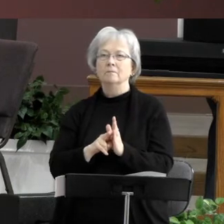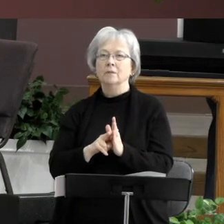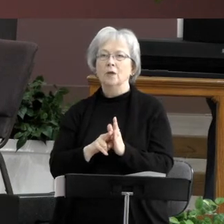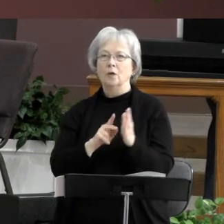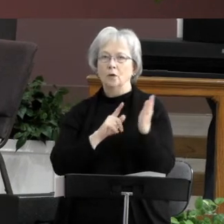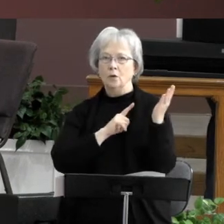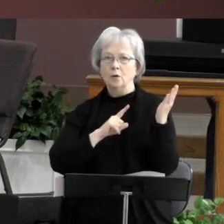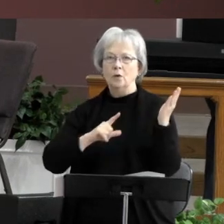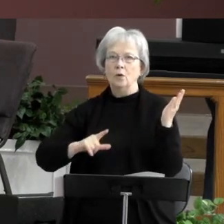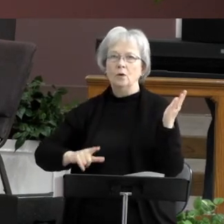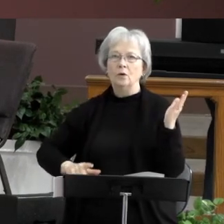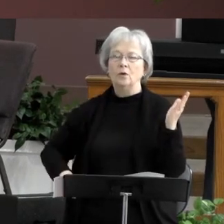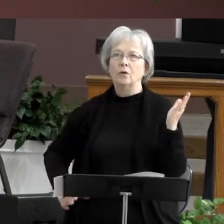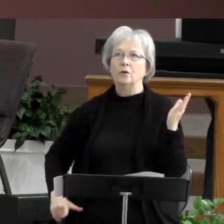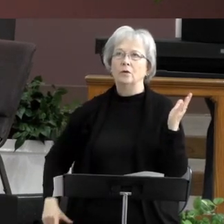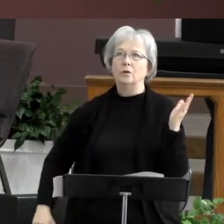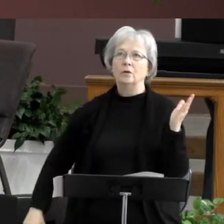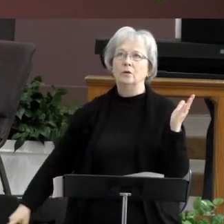faithfulness.